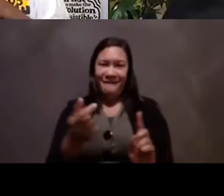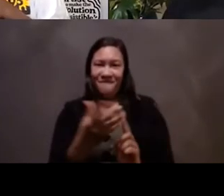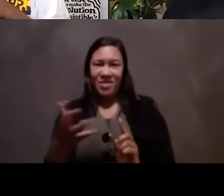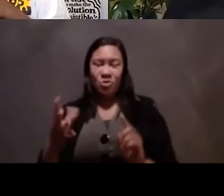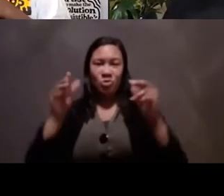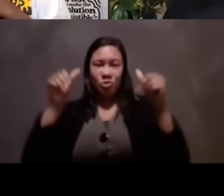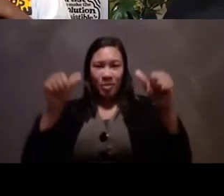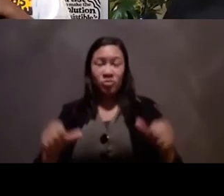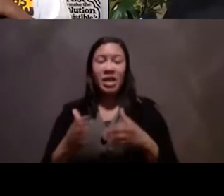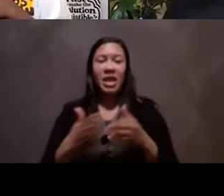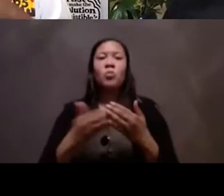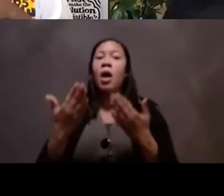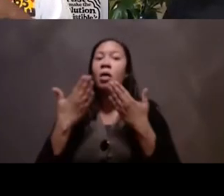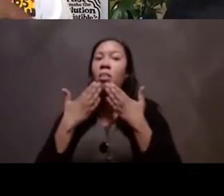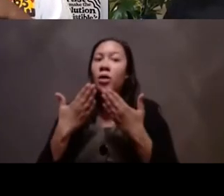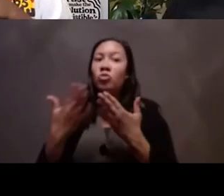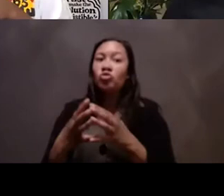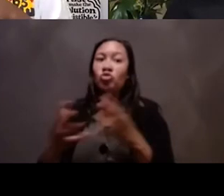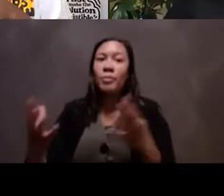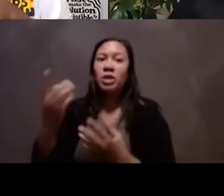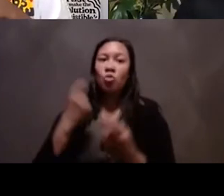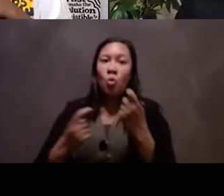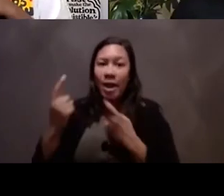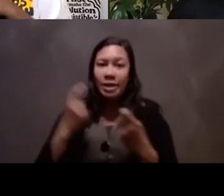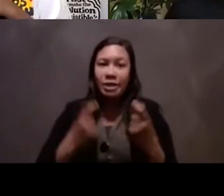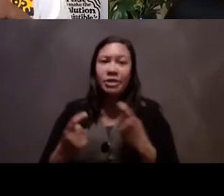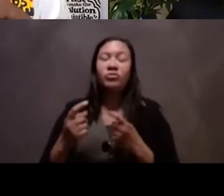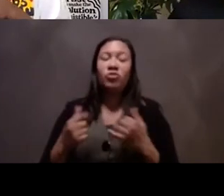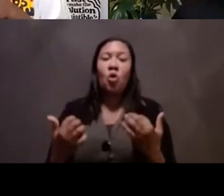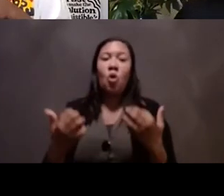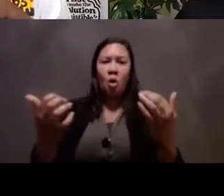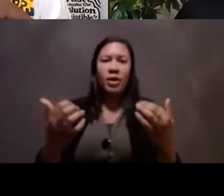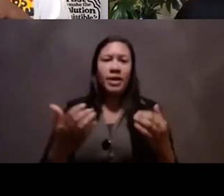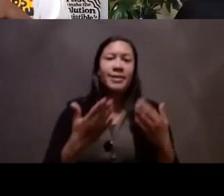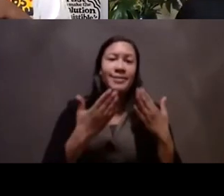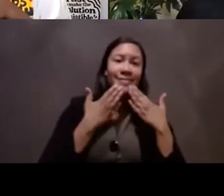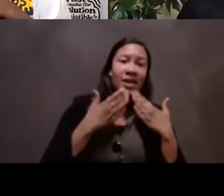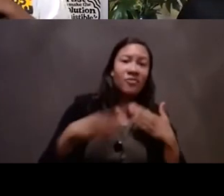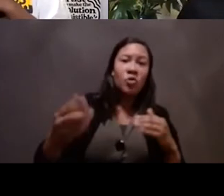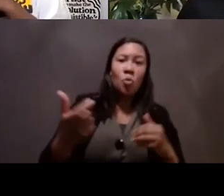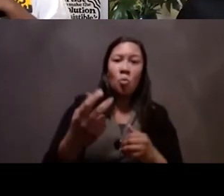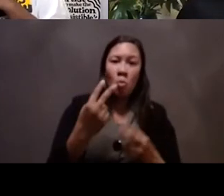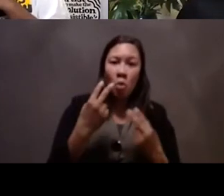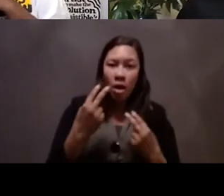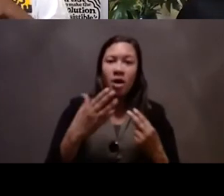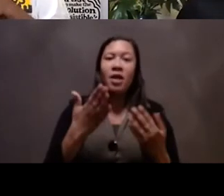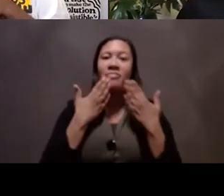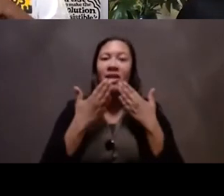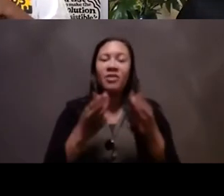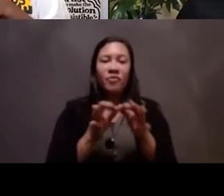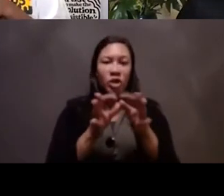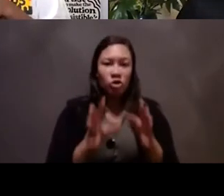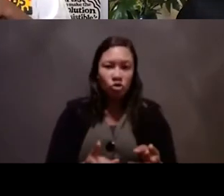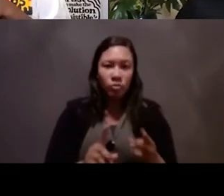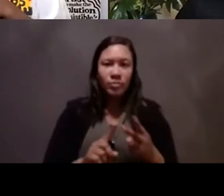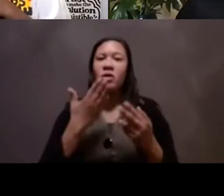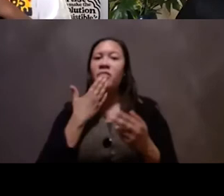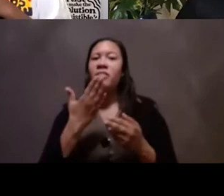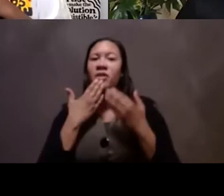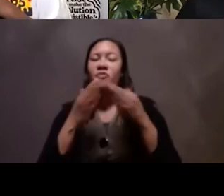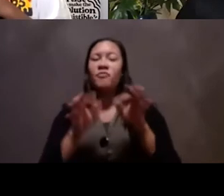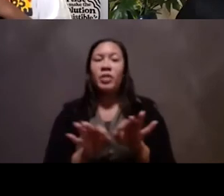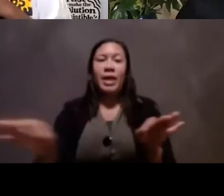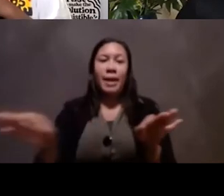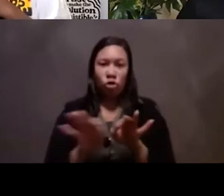questions. And of course, to our interpreters and to our captioner for making this event more